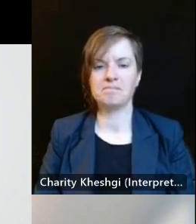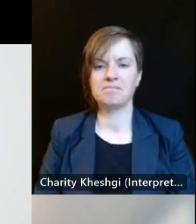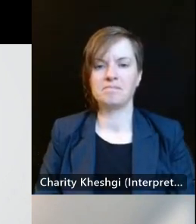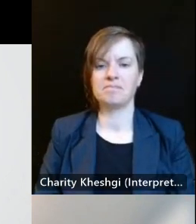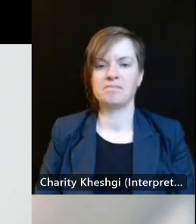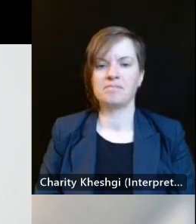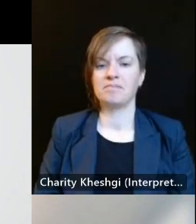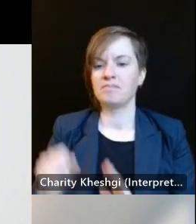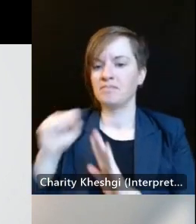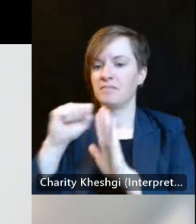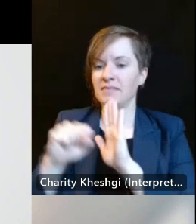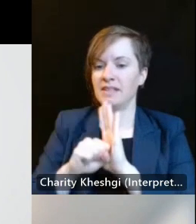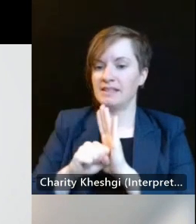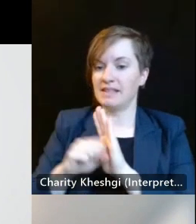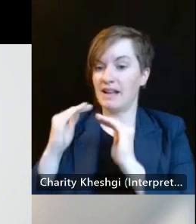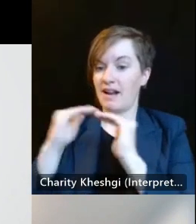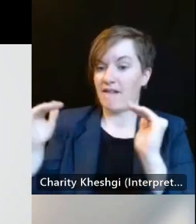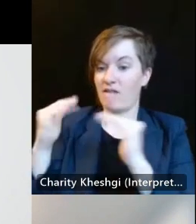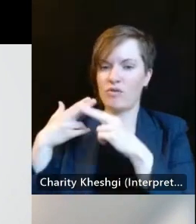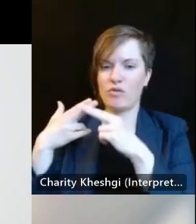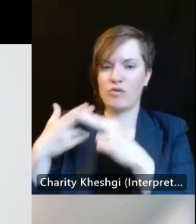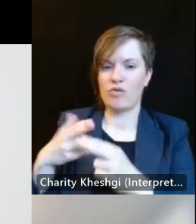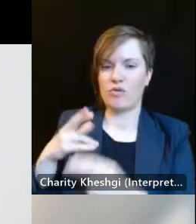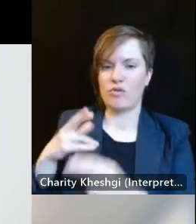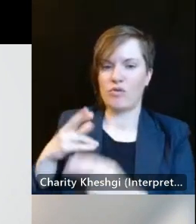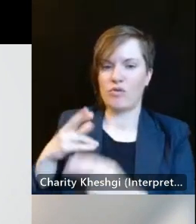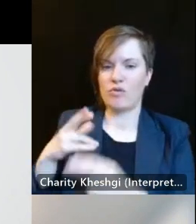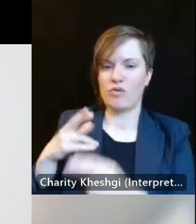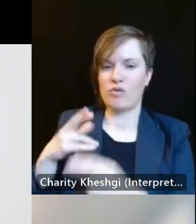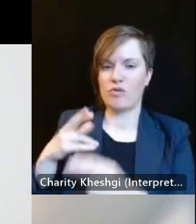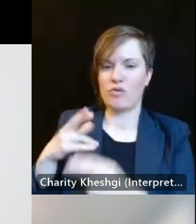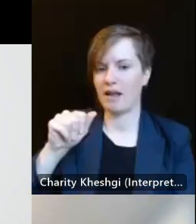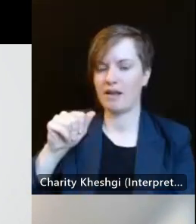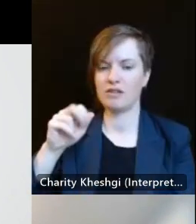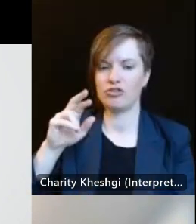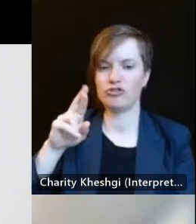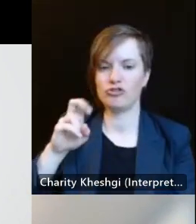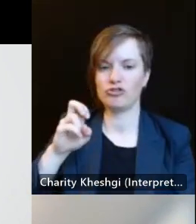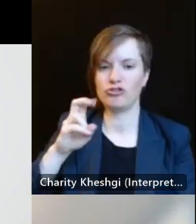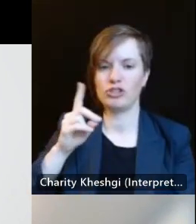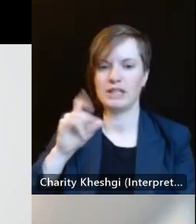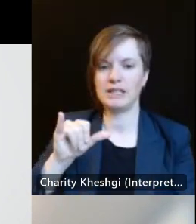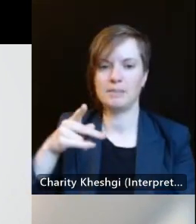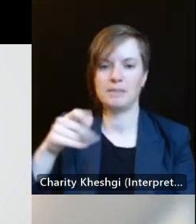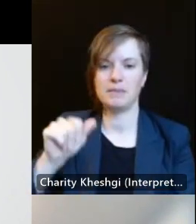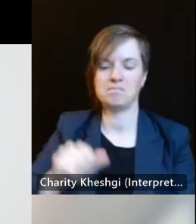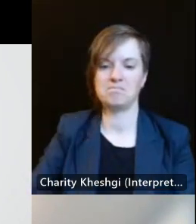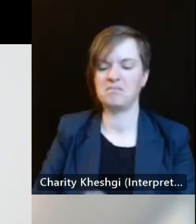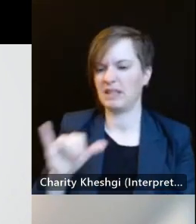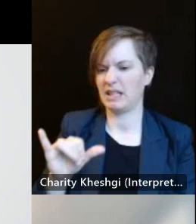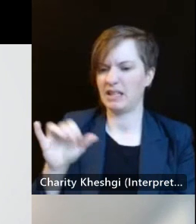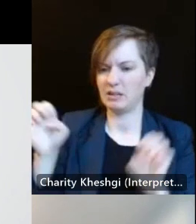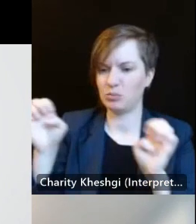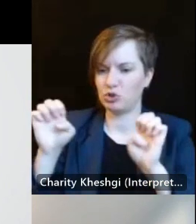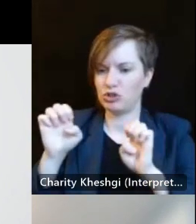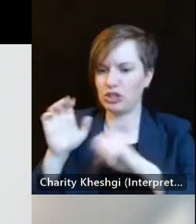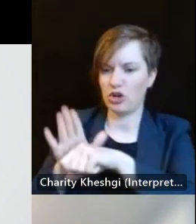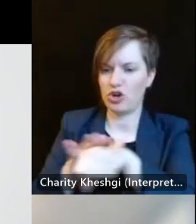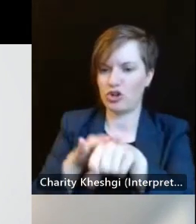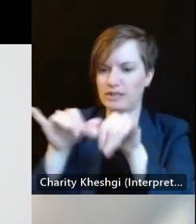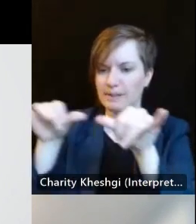it's called Ready PA, and it's their emergency alert system. And then on the federal